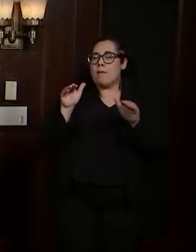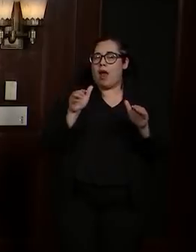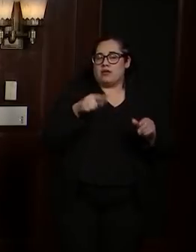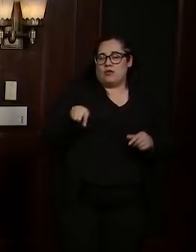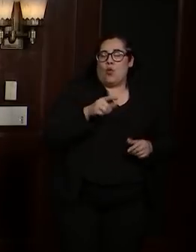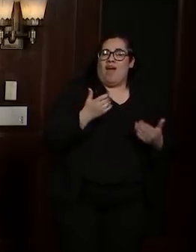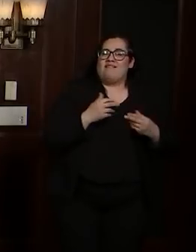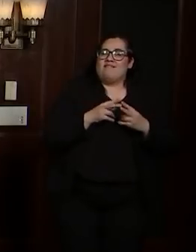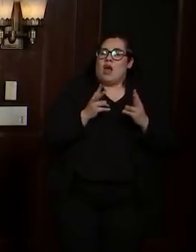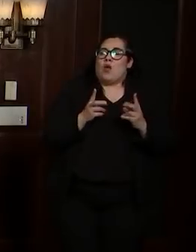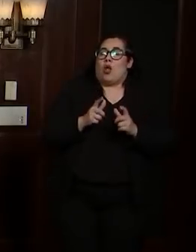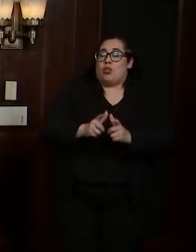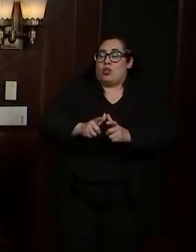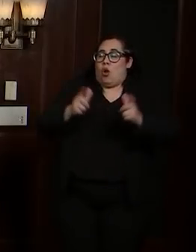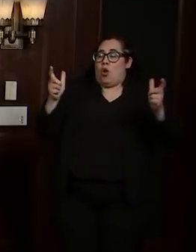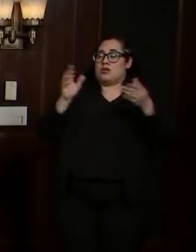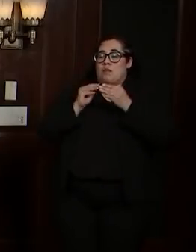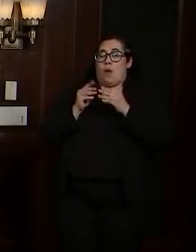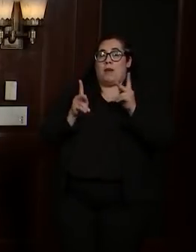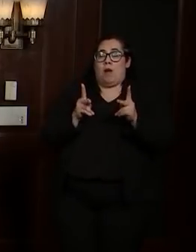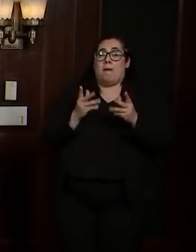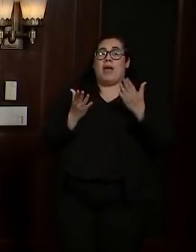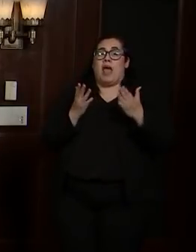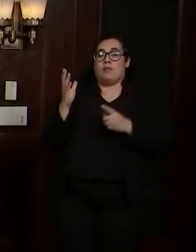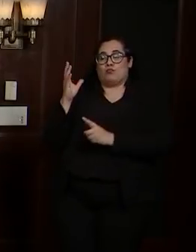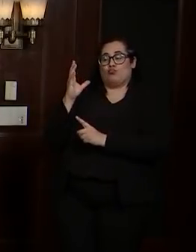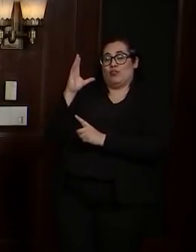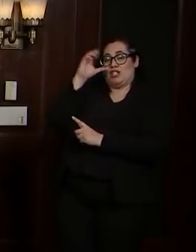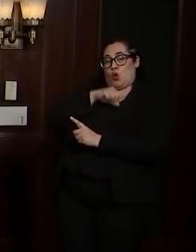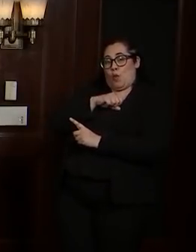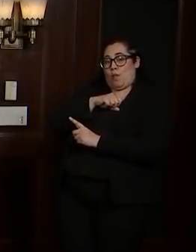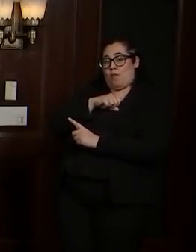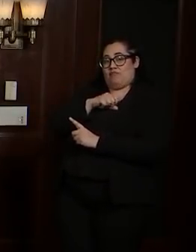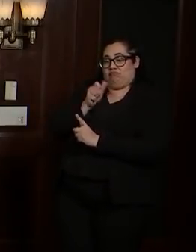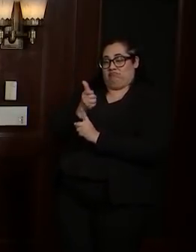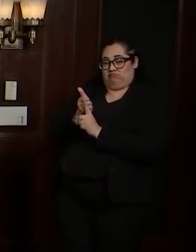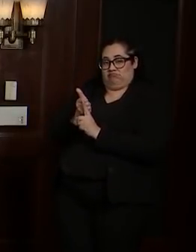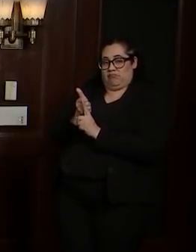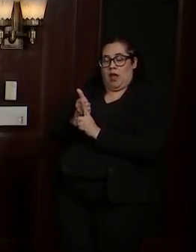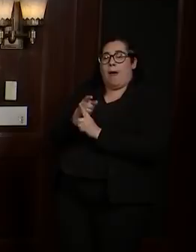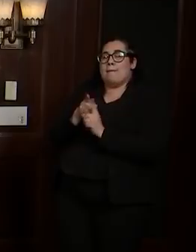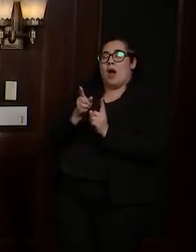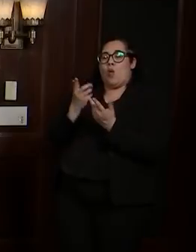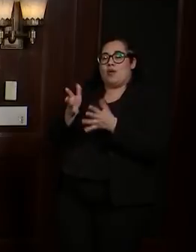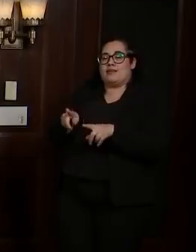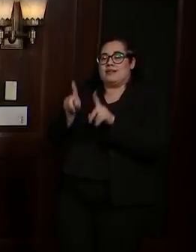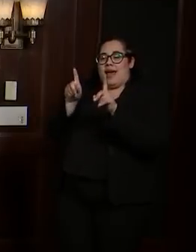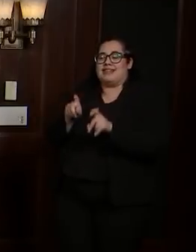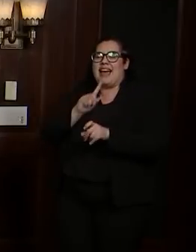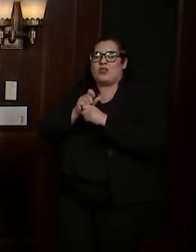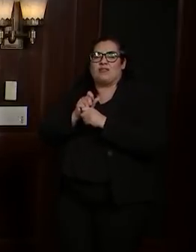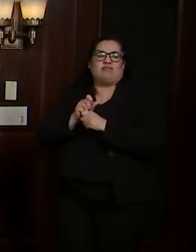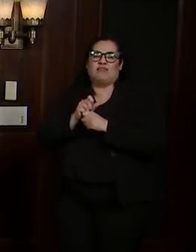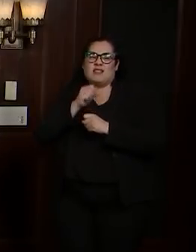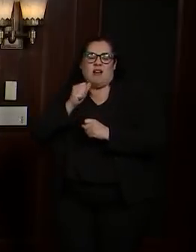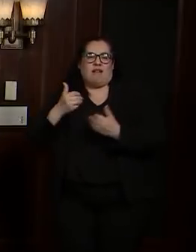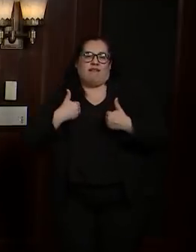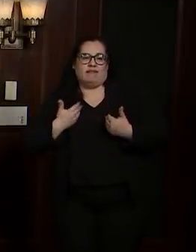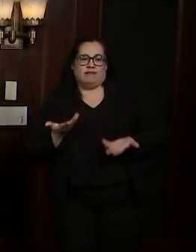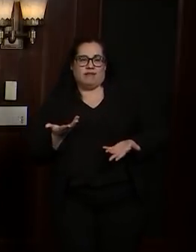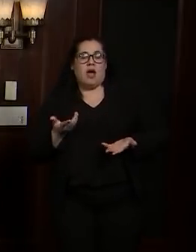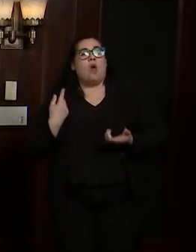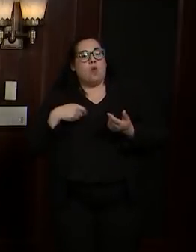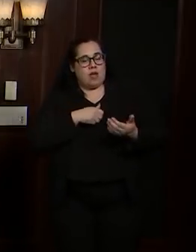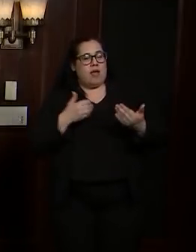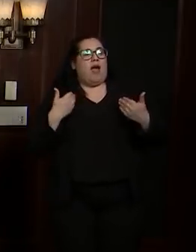us that we have a very large number of people who may be presumed to be cases, but once they get tested, they're actually not positive.